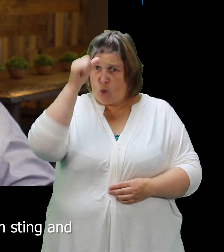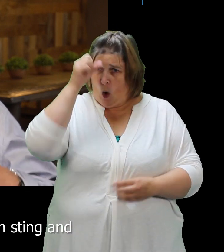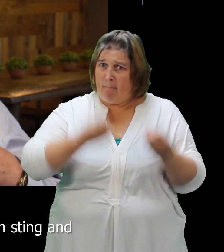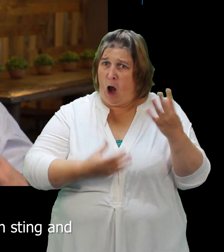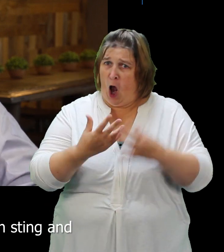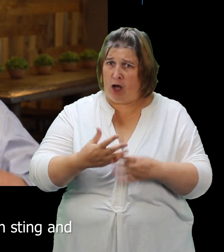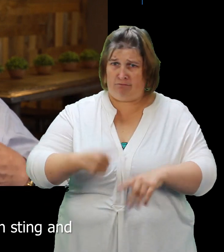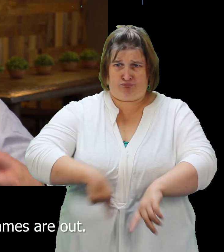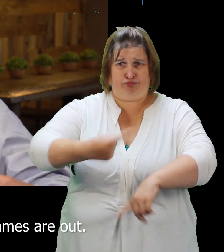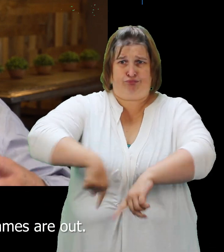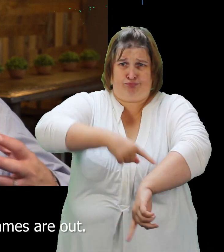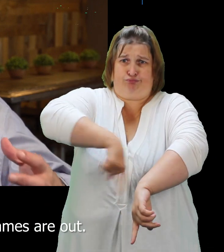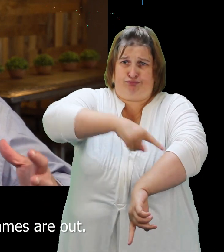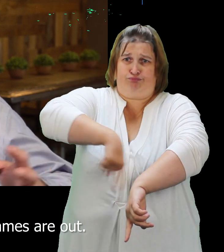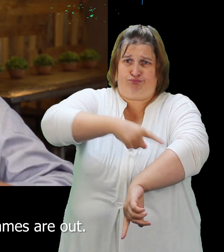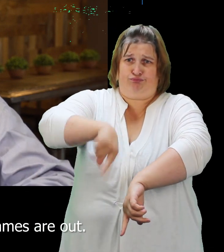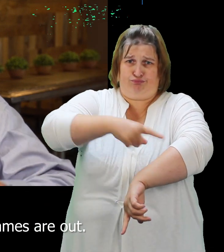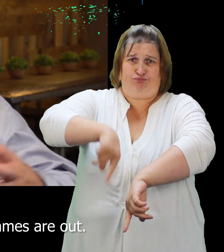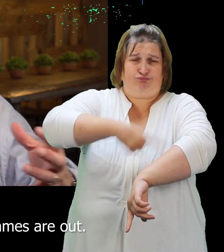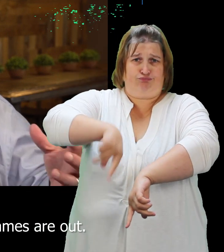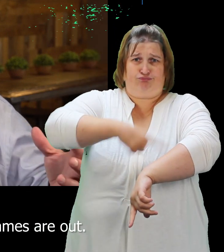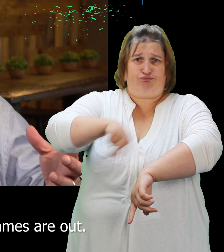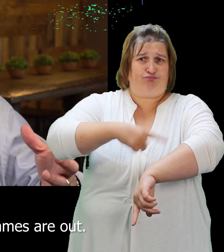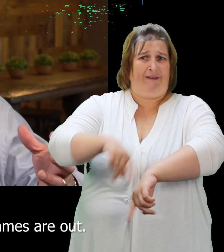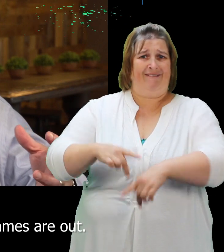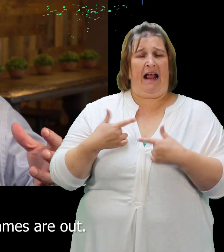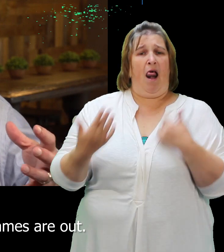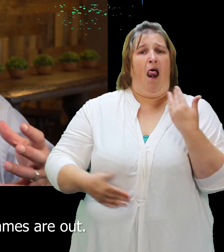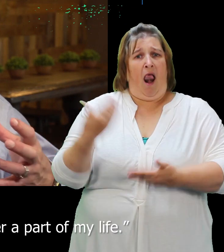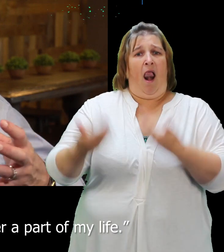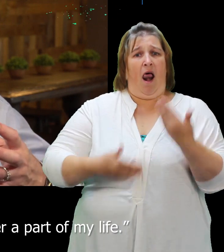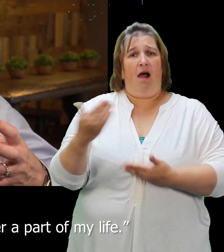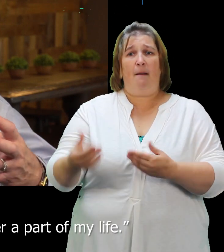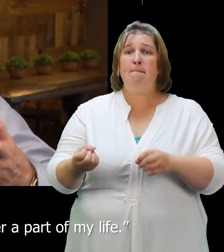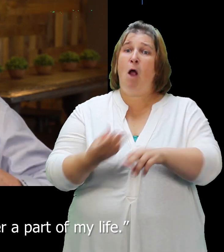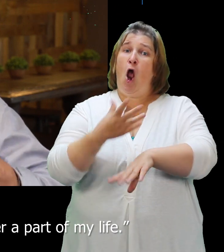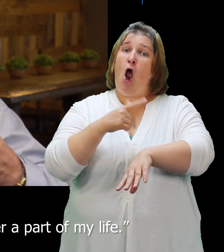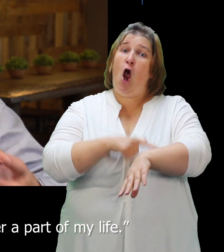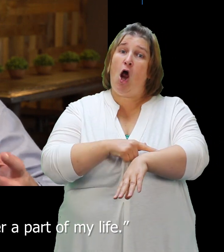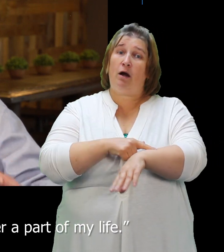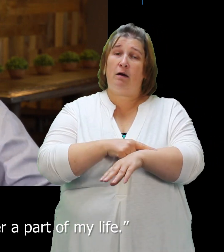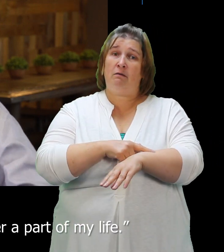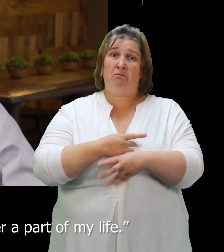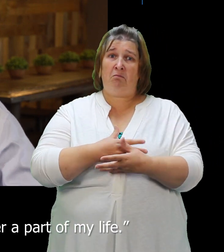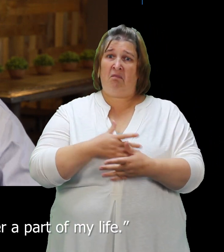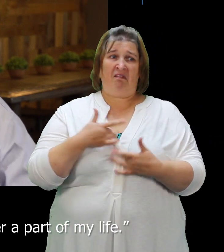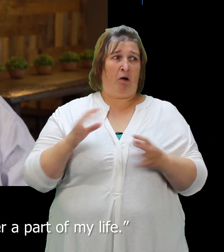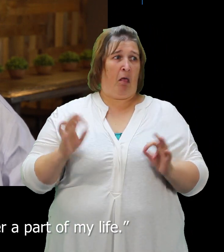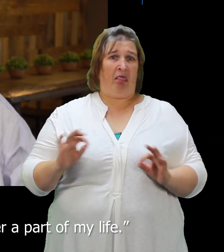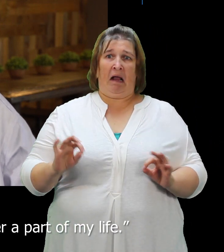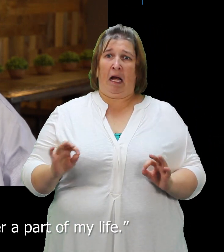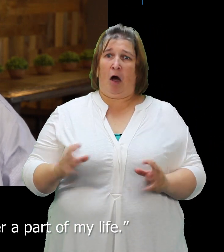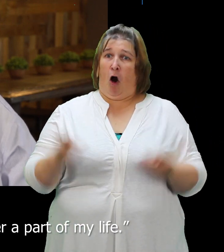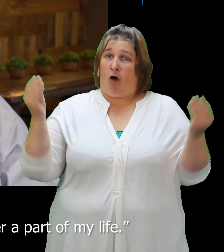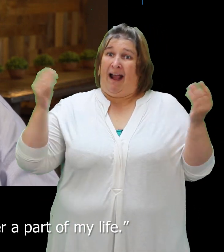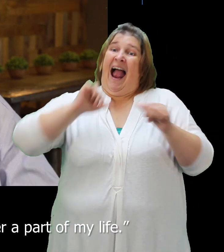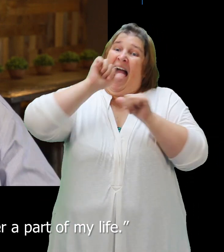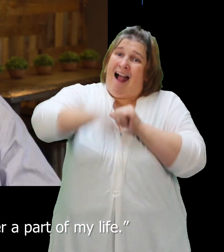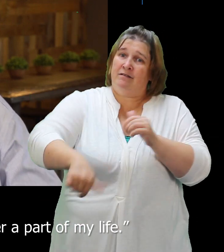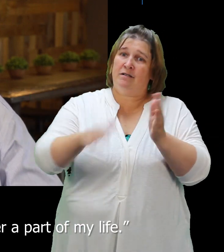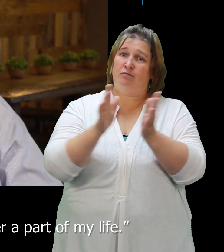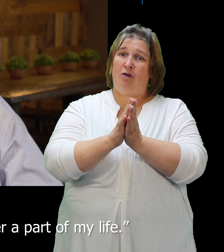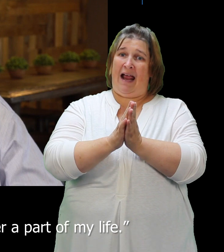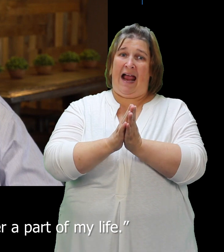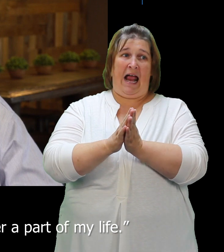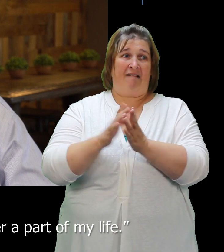a burn can sting and continue to burn long after the flames are out. He said, the burn left me. It's no longer a part